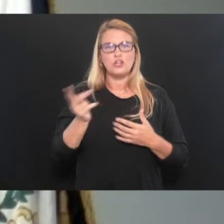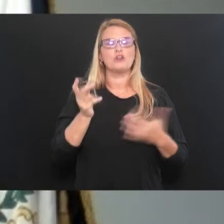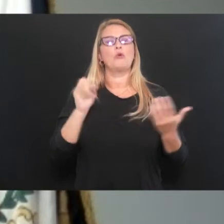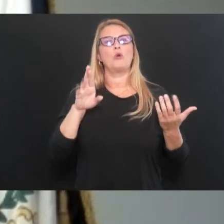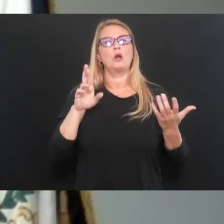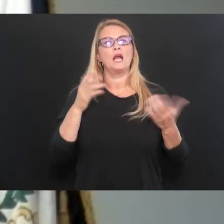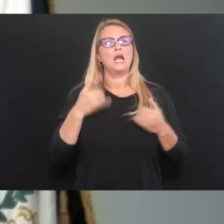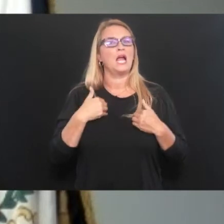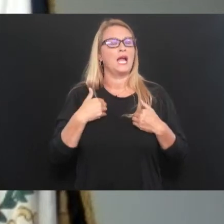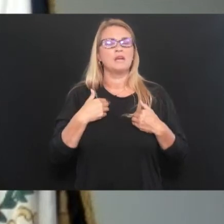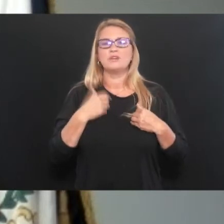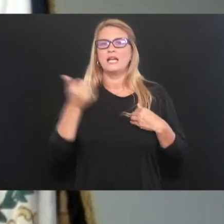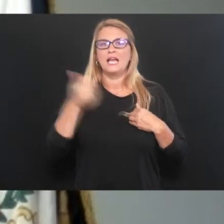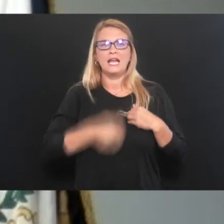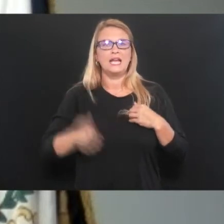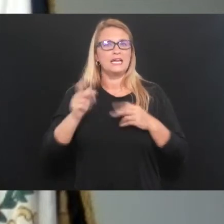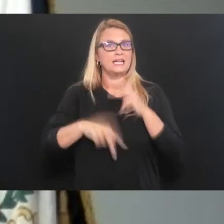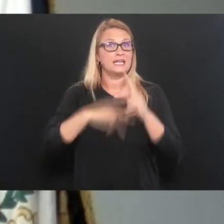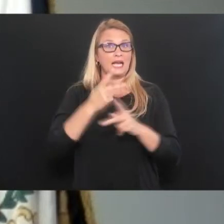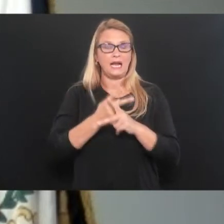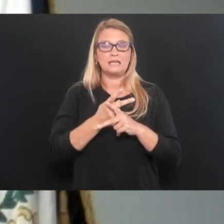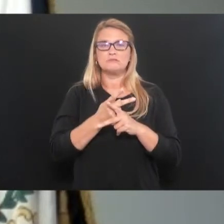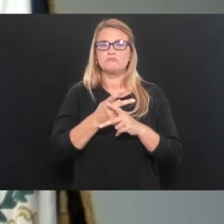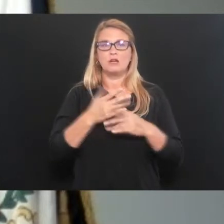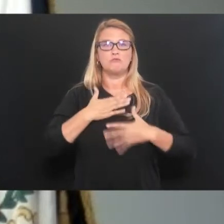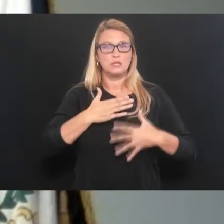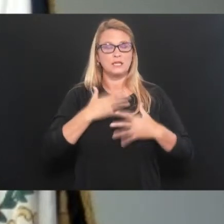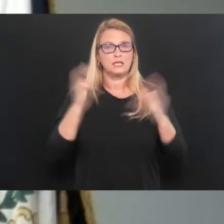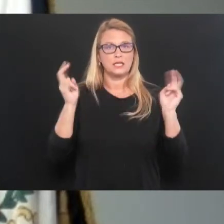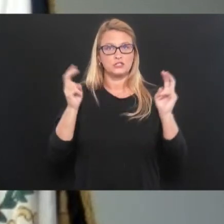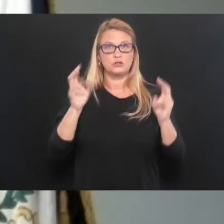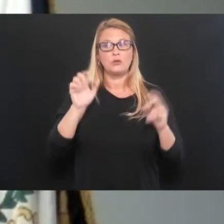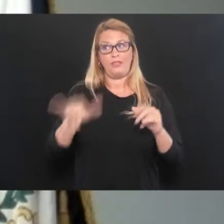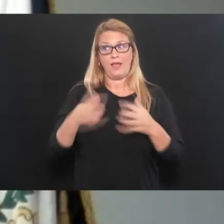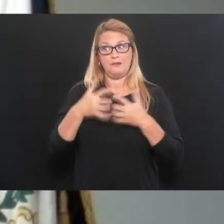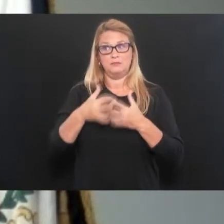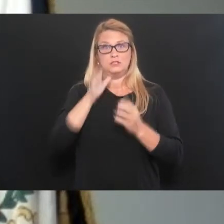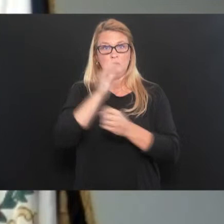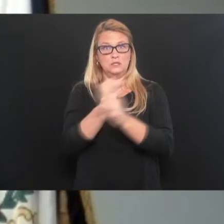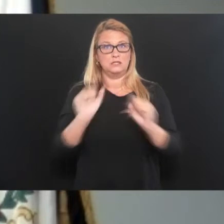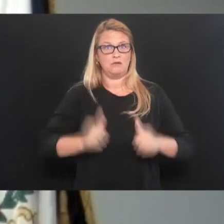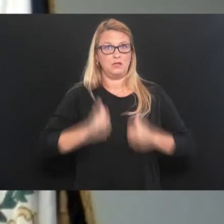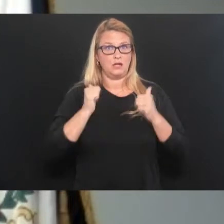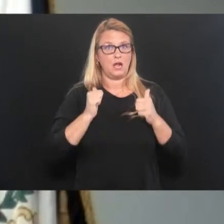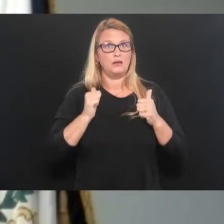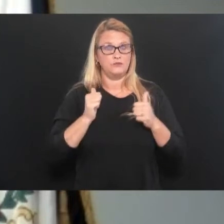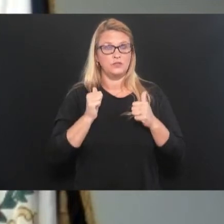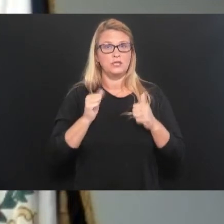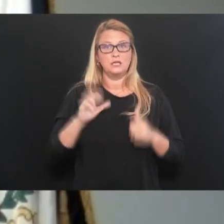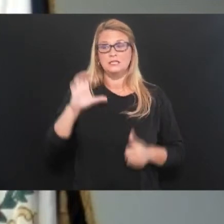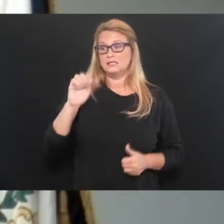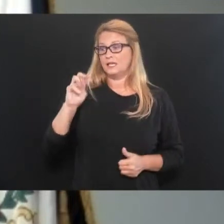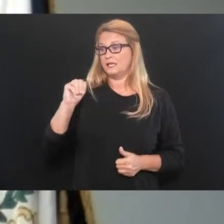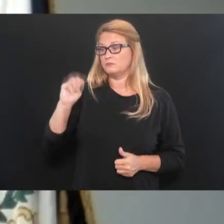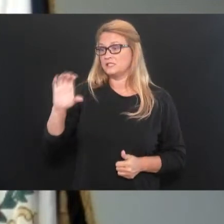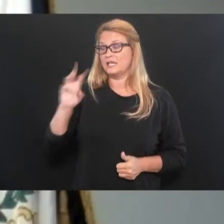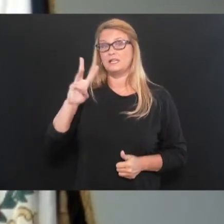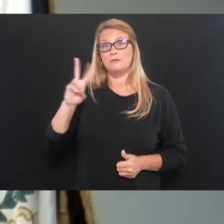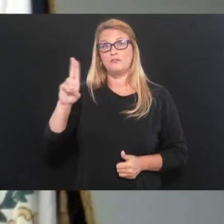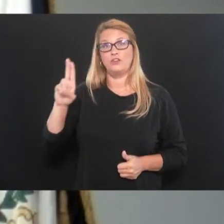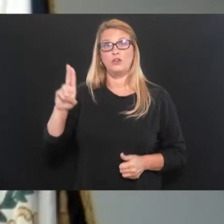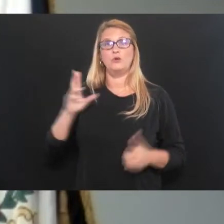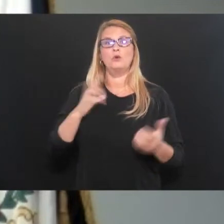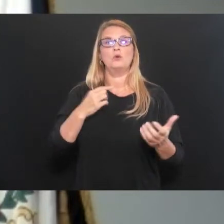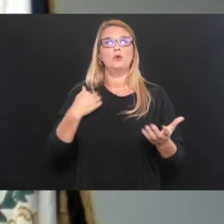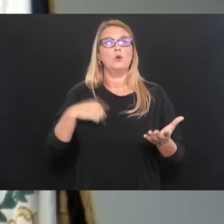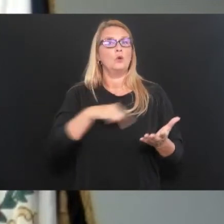those who need them, they are truly life-saving. I want to thank WVU and CMC administrators Albert Wright and Dave Ramsey,